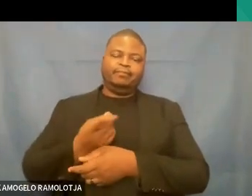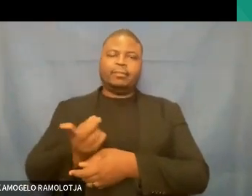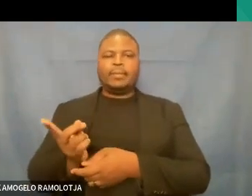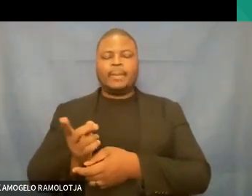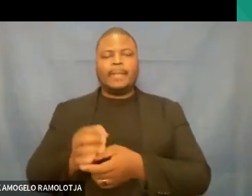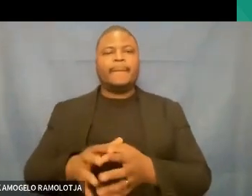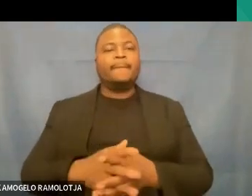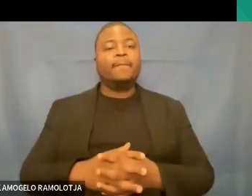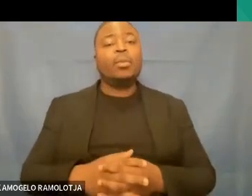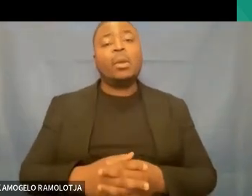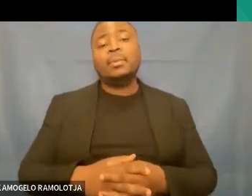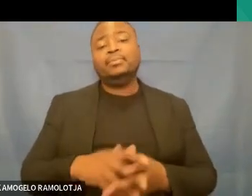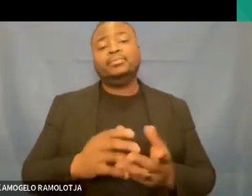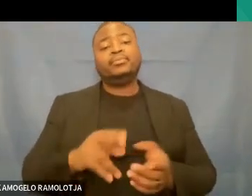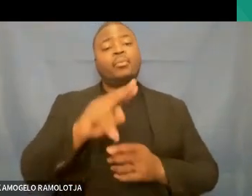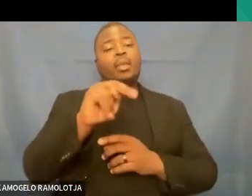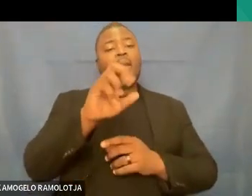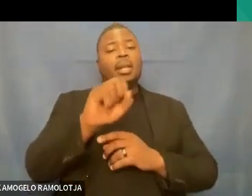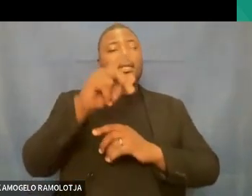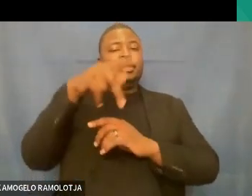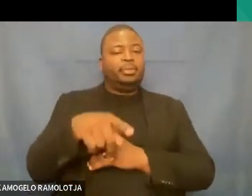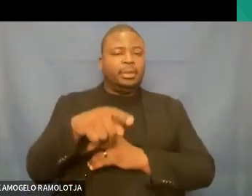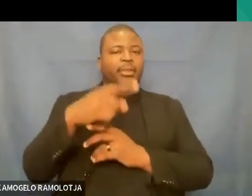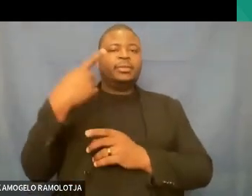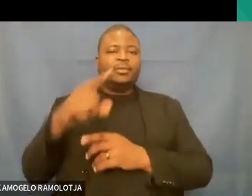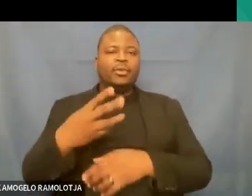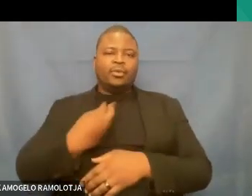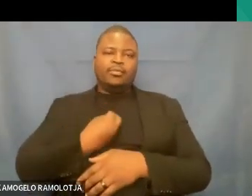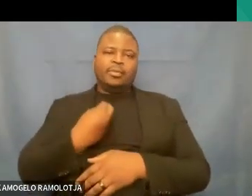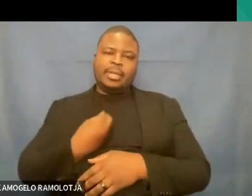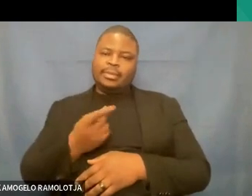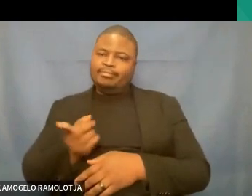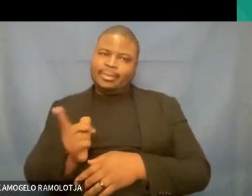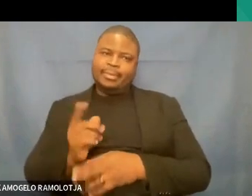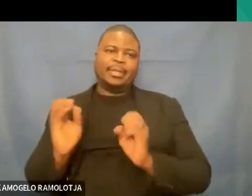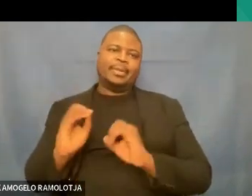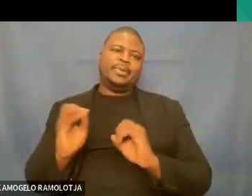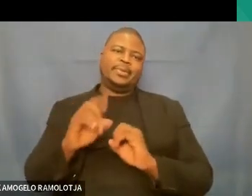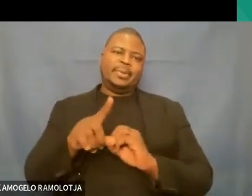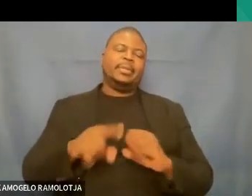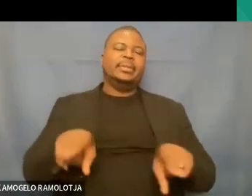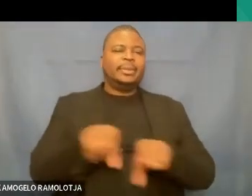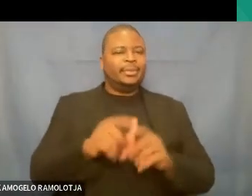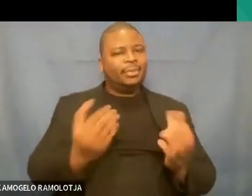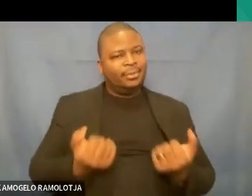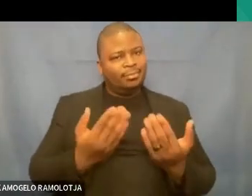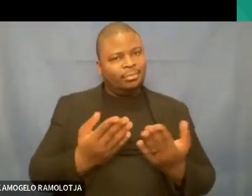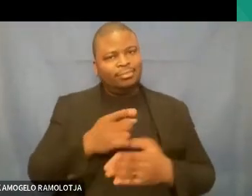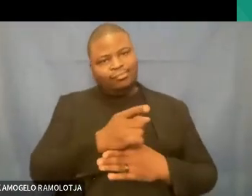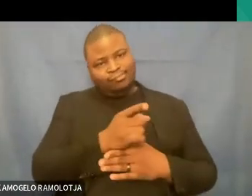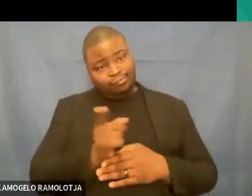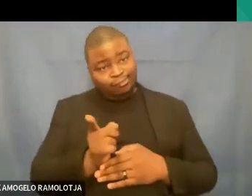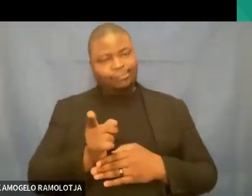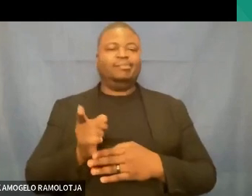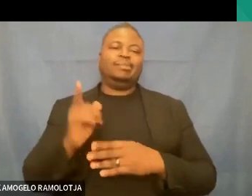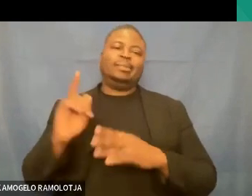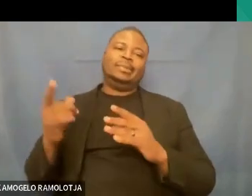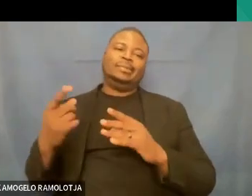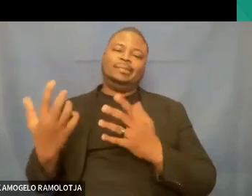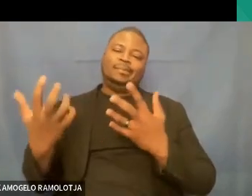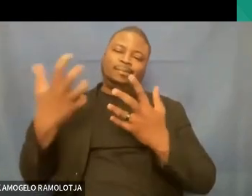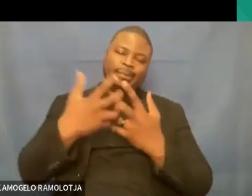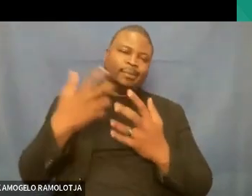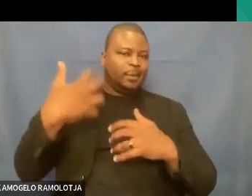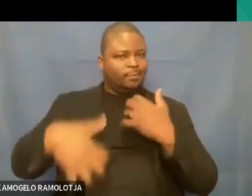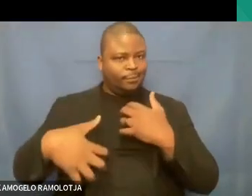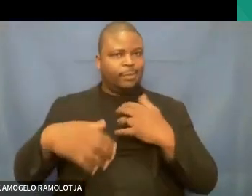there are no NSPs designed for young people or any services or harm reduction services, particularly for young people. The harm reduction